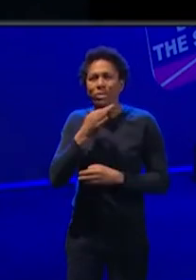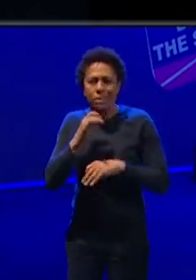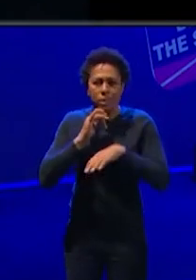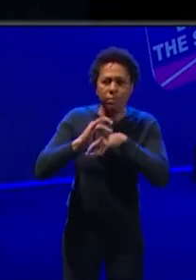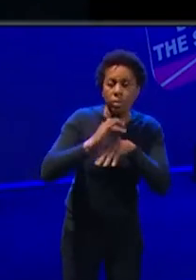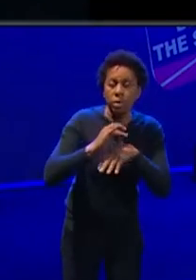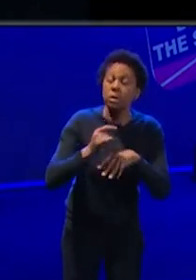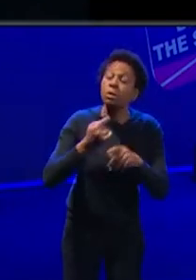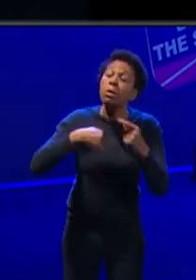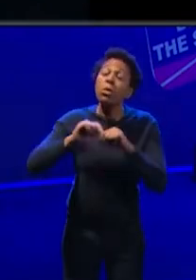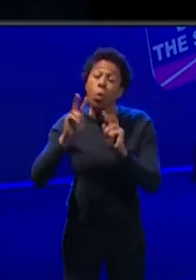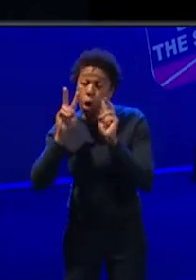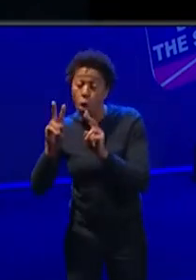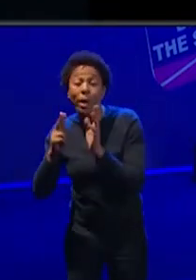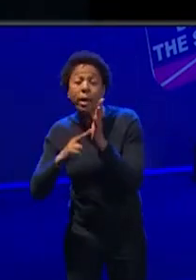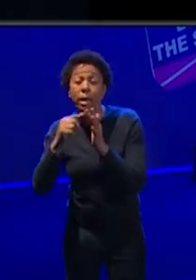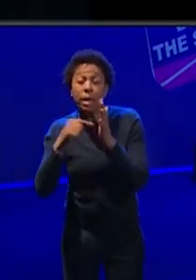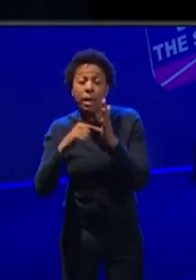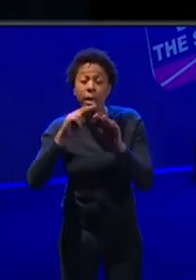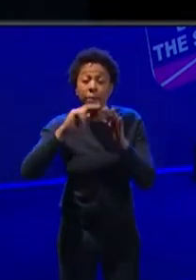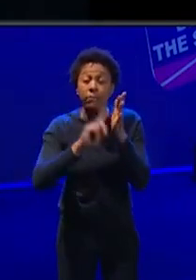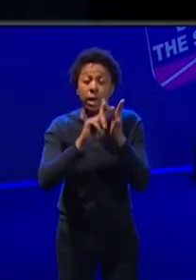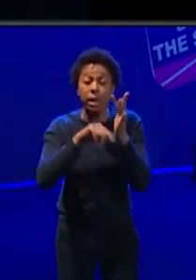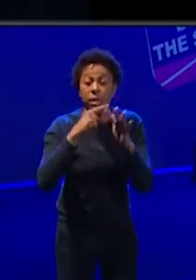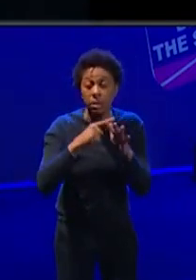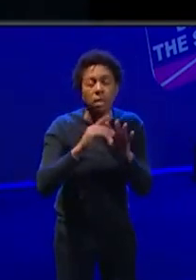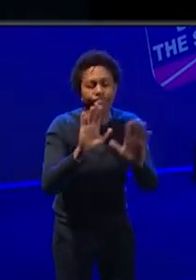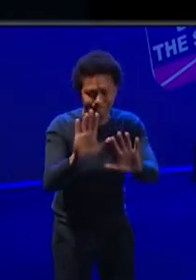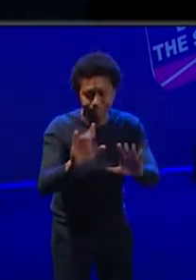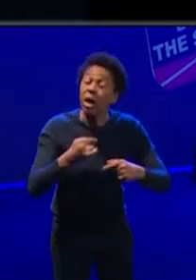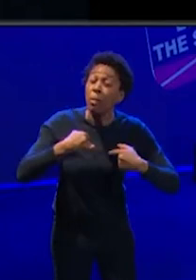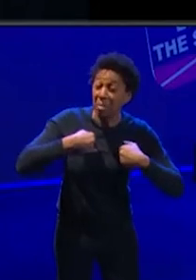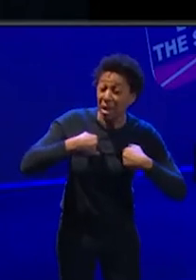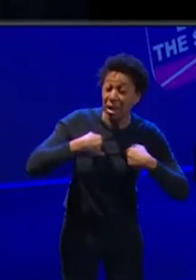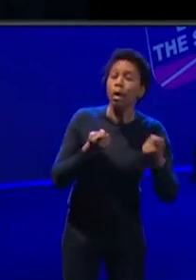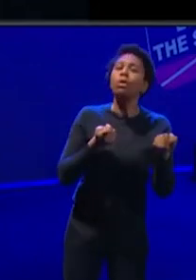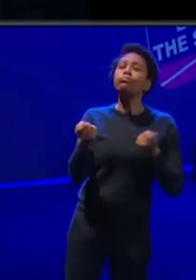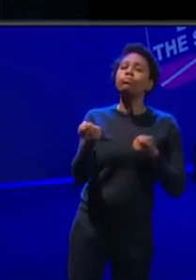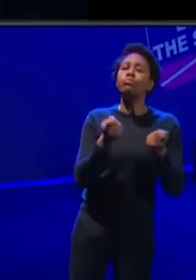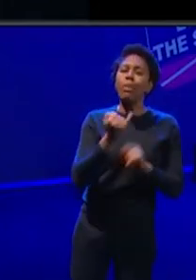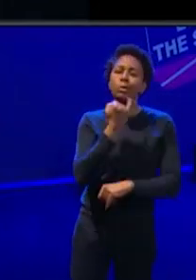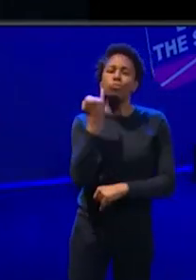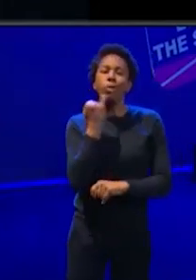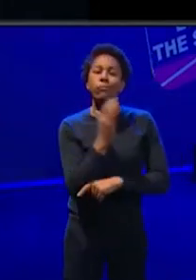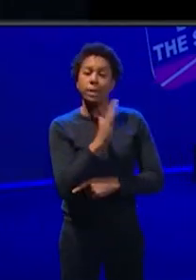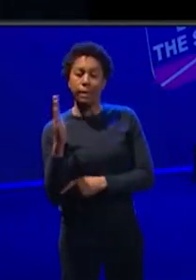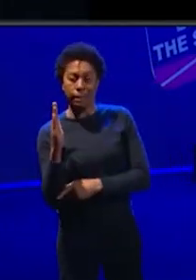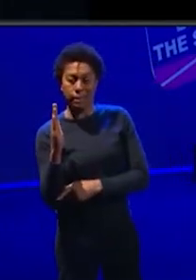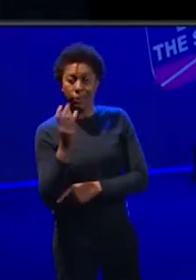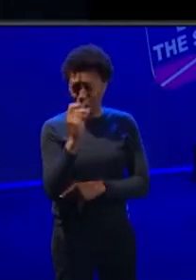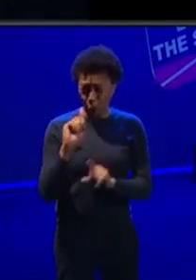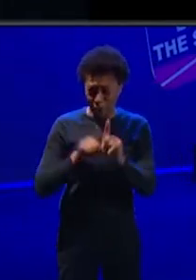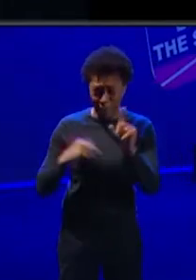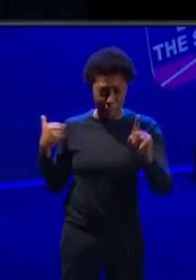those. I used to run the theatre off Stratford East for 13 years, so I'm a theatre person, but I'm also now developing some TV film work. It's interesting having